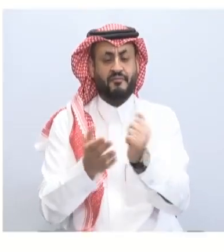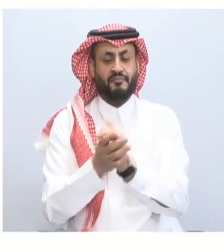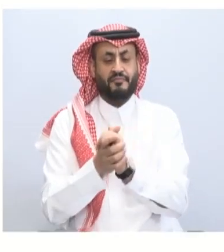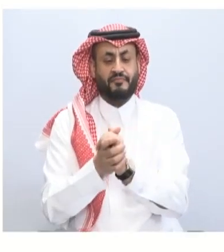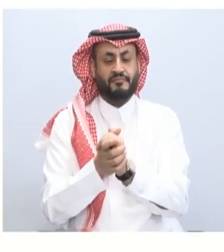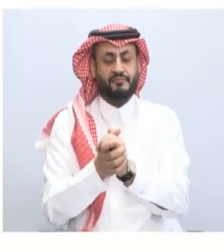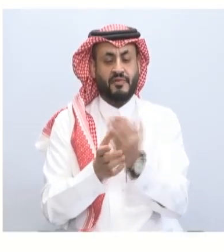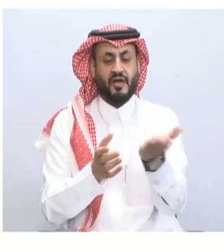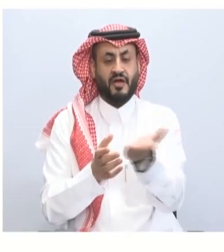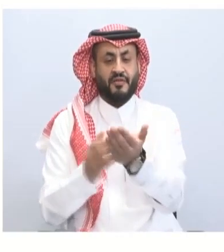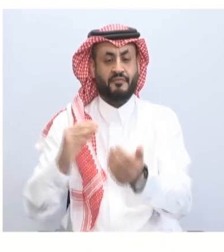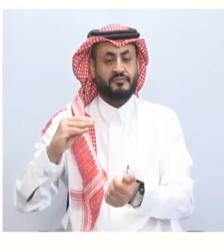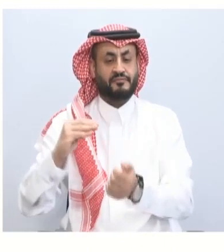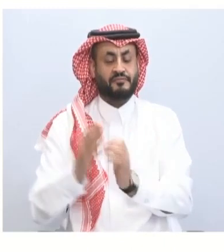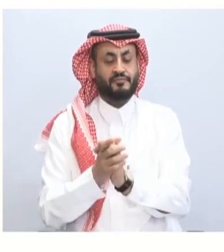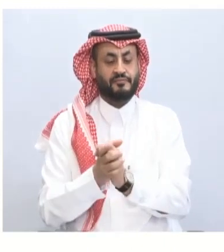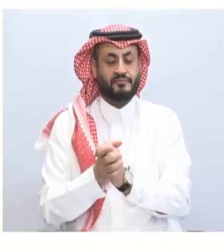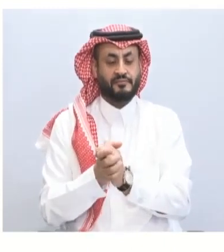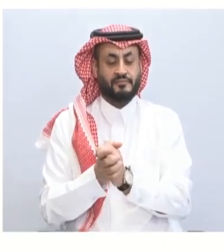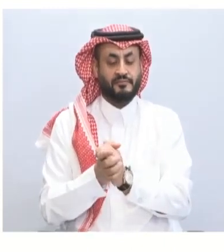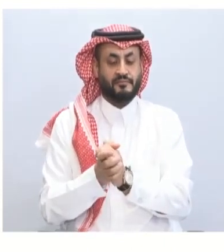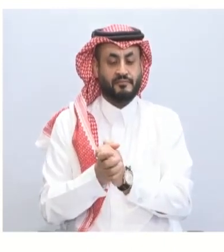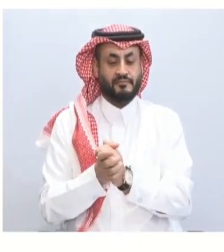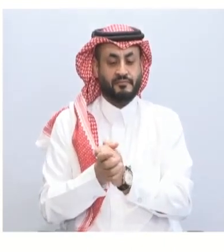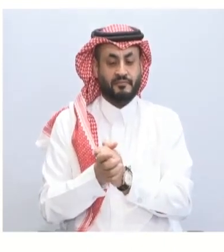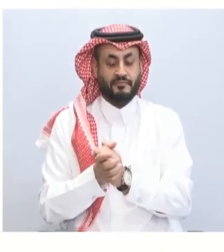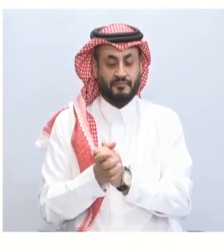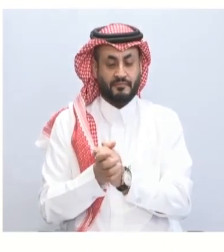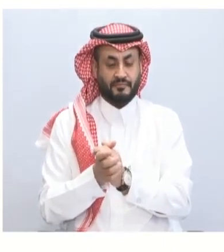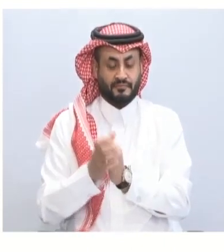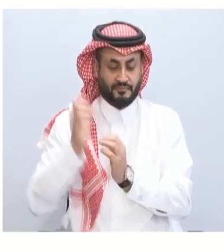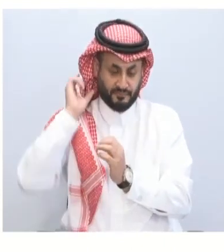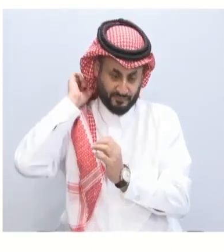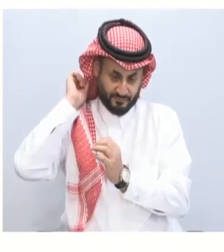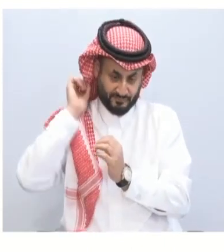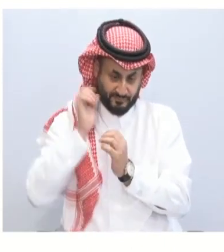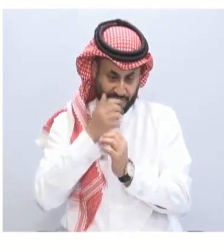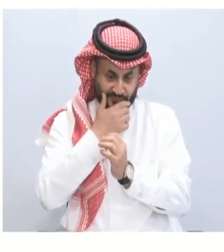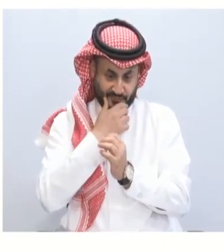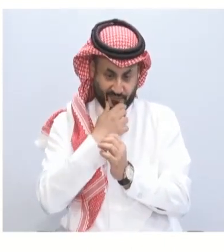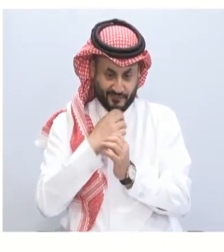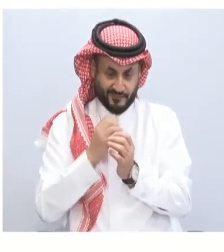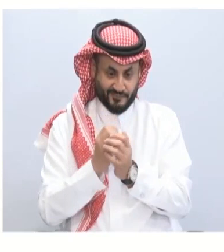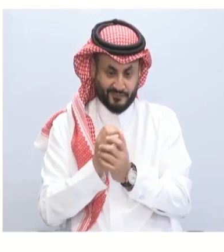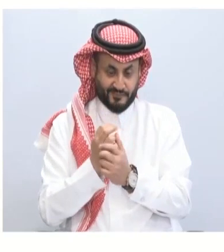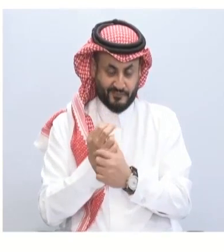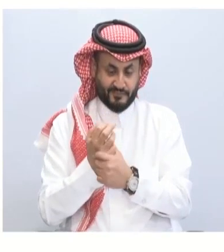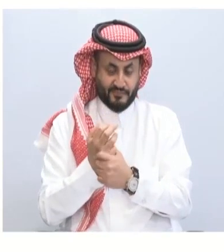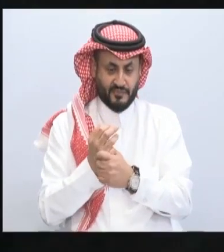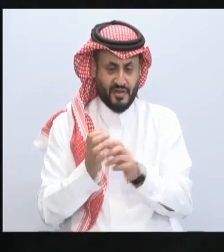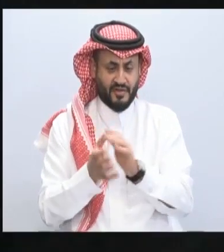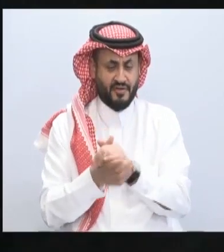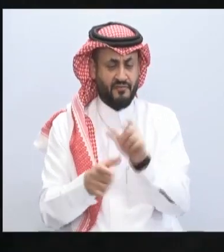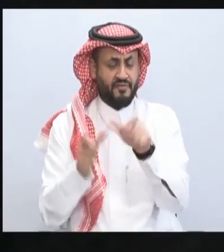the project involved communication with partner schools in different countries. So just imagine that you're a member or